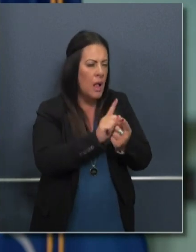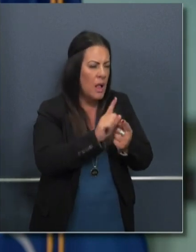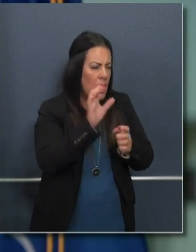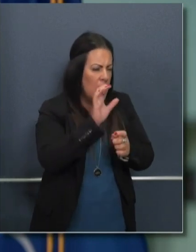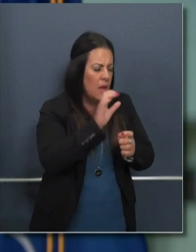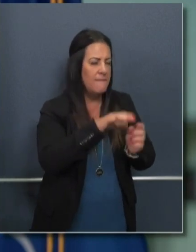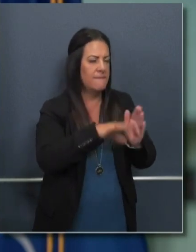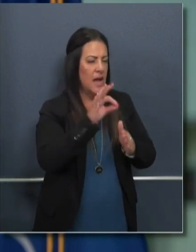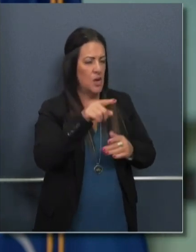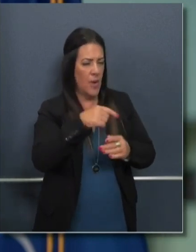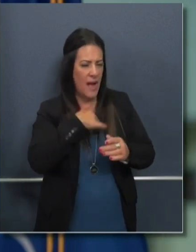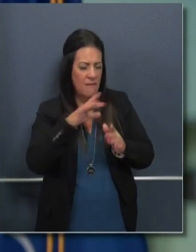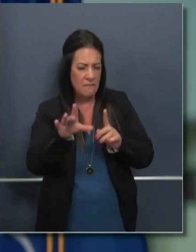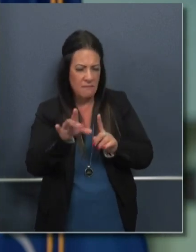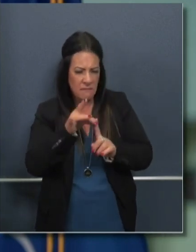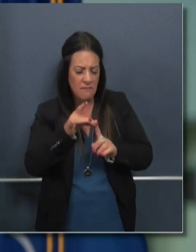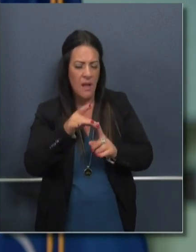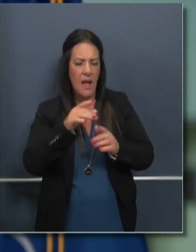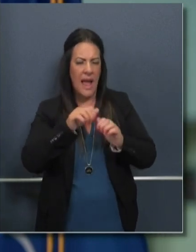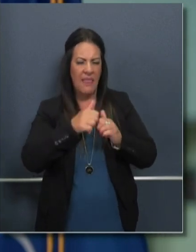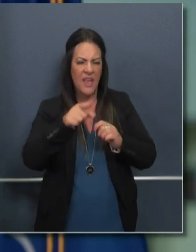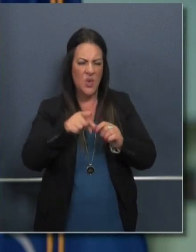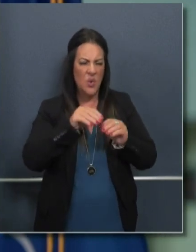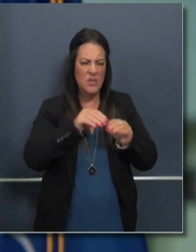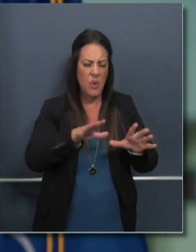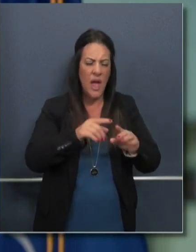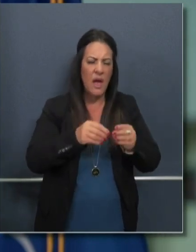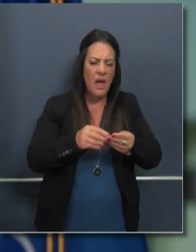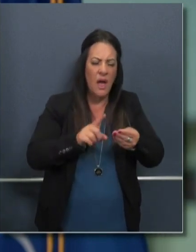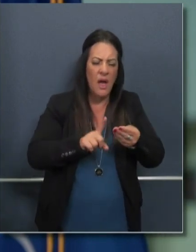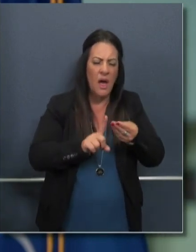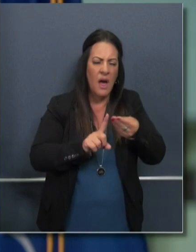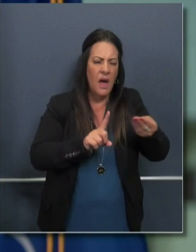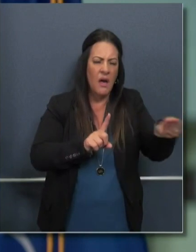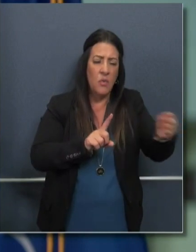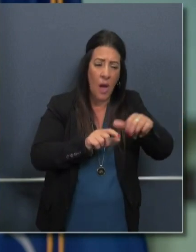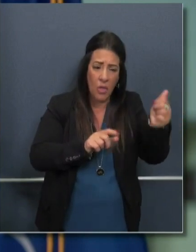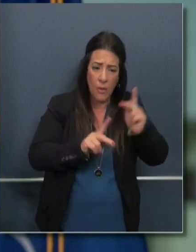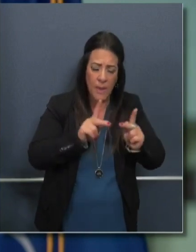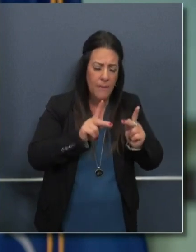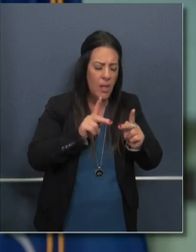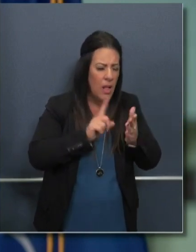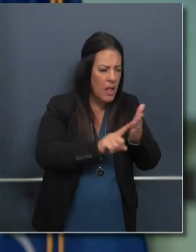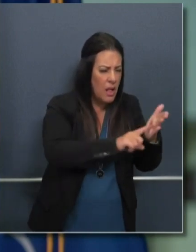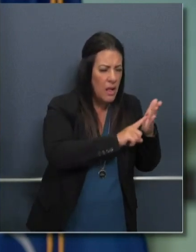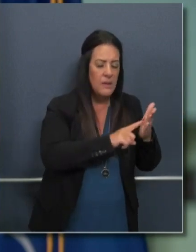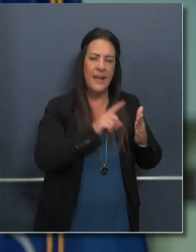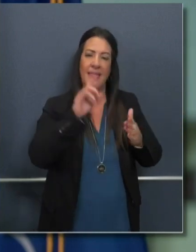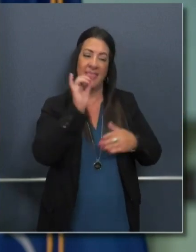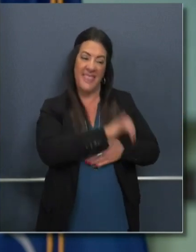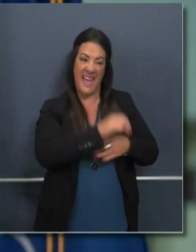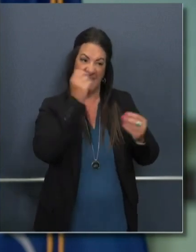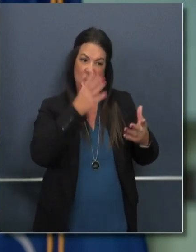are causing the increased community transmission? Yeah, both outstanding questions. And to the